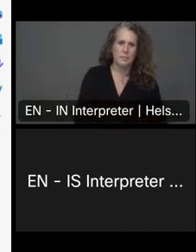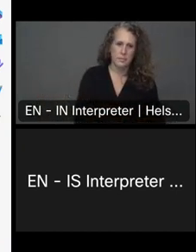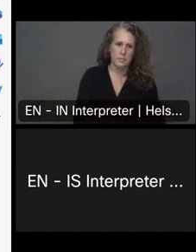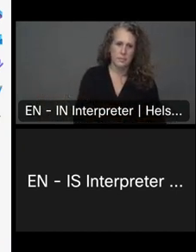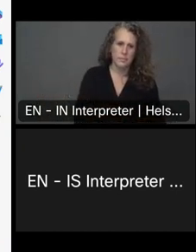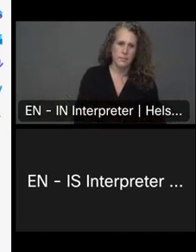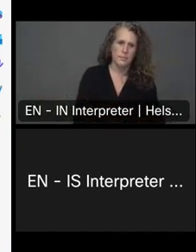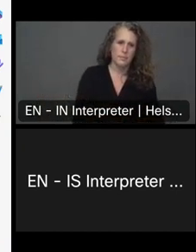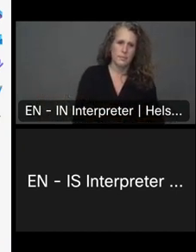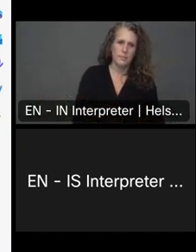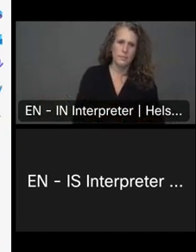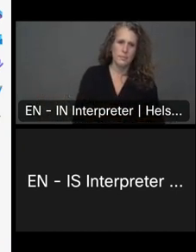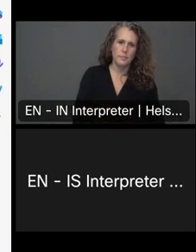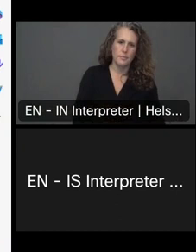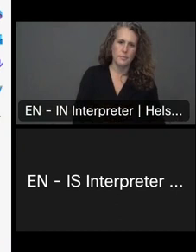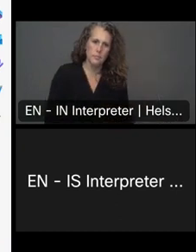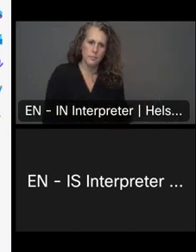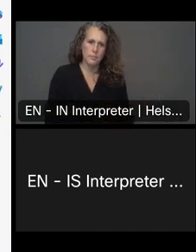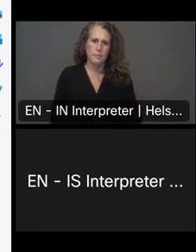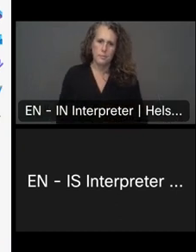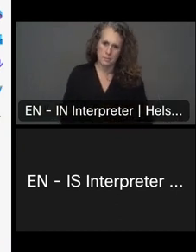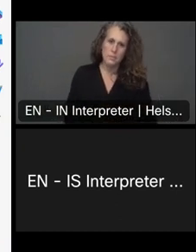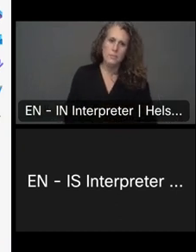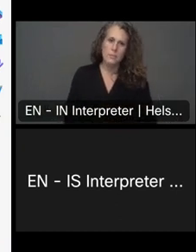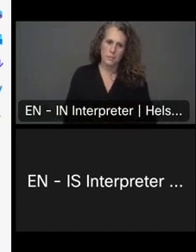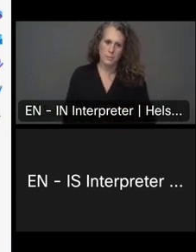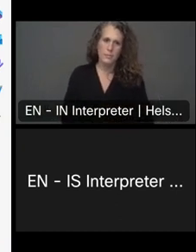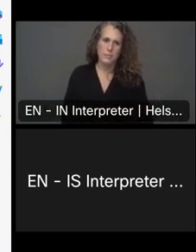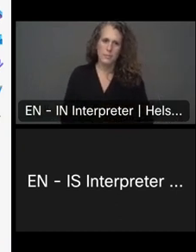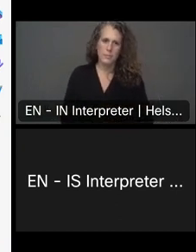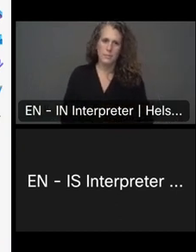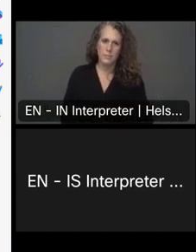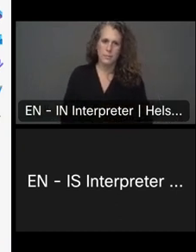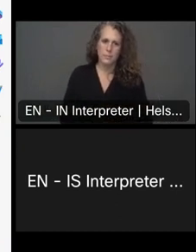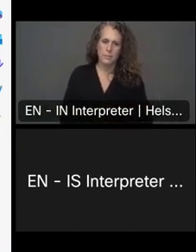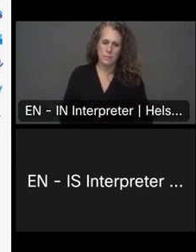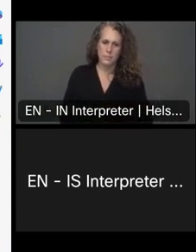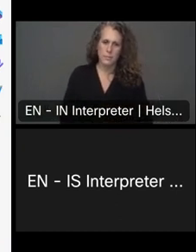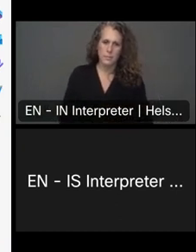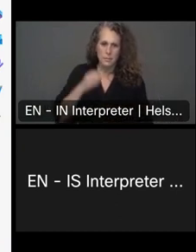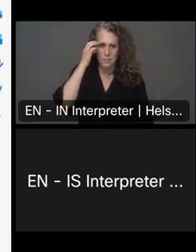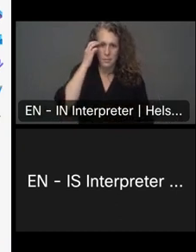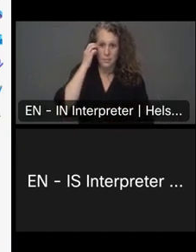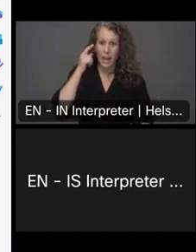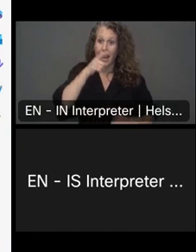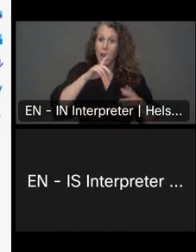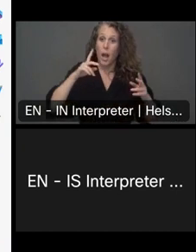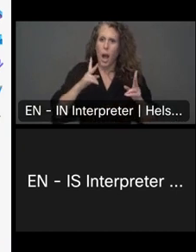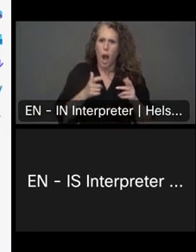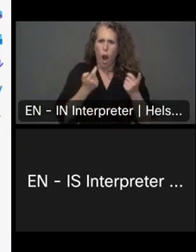XX as well as X, and the mental economy, which is violated by having